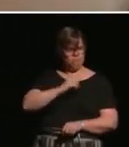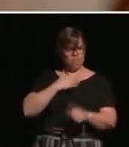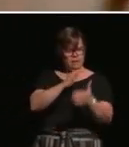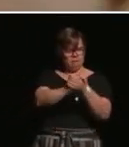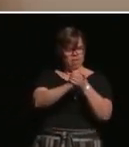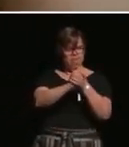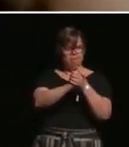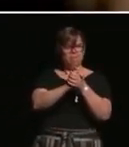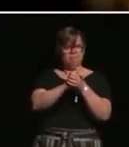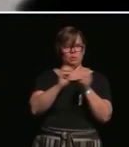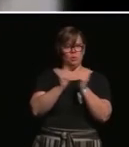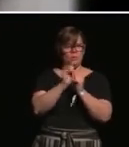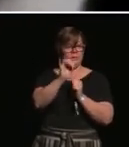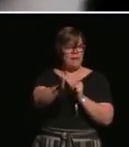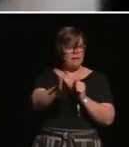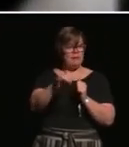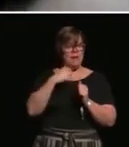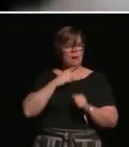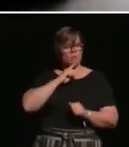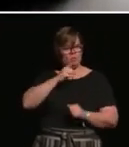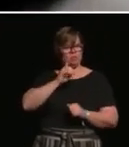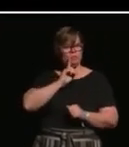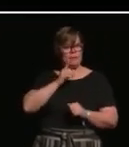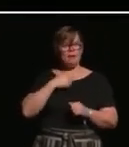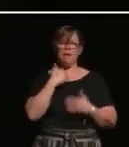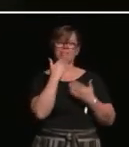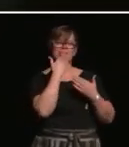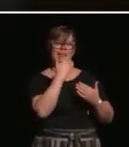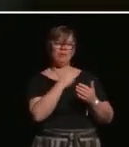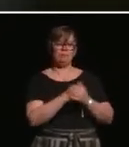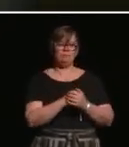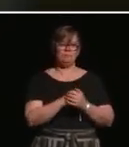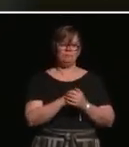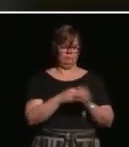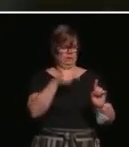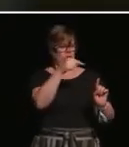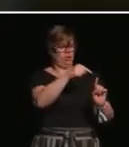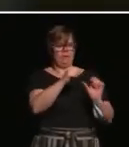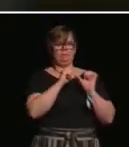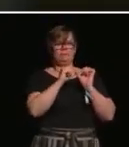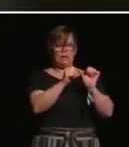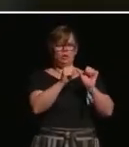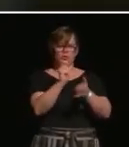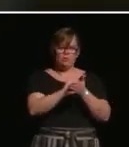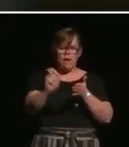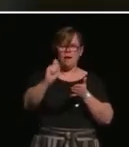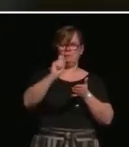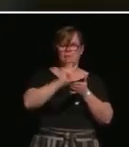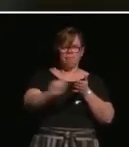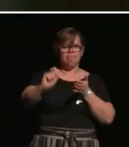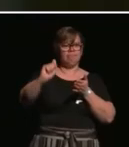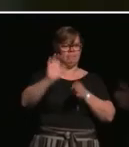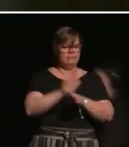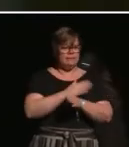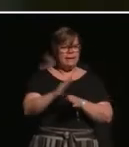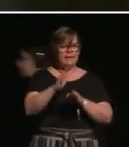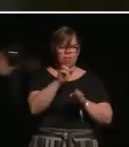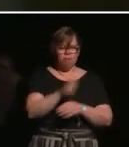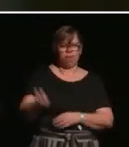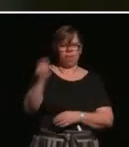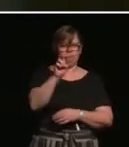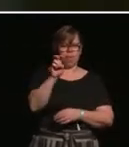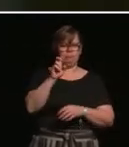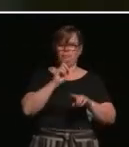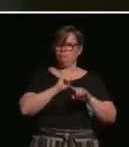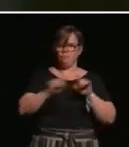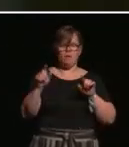you on what I'm sure is going to be a brilliant career. Thank you. Ian continued to write and sing, tour and record, but she didn't have